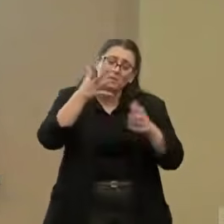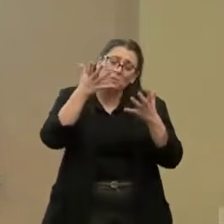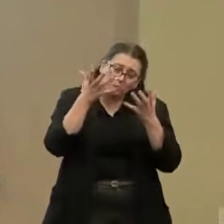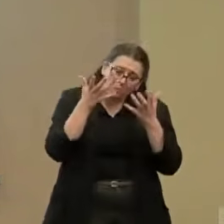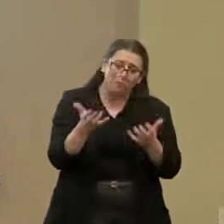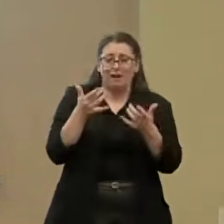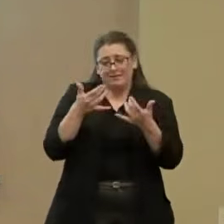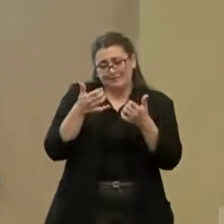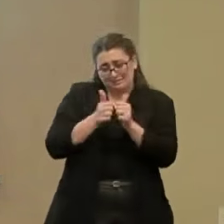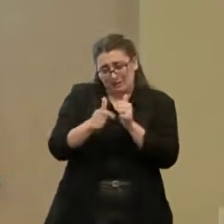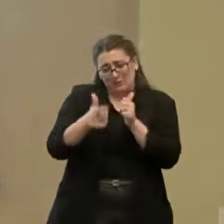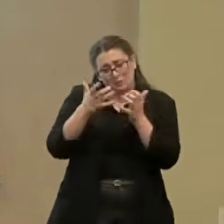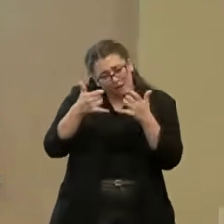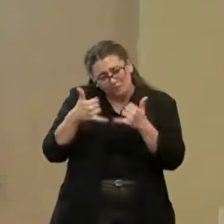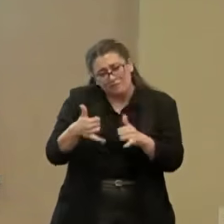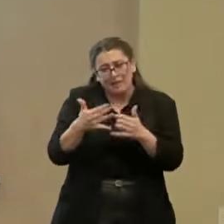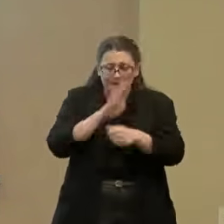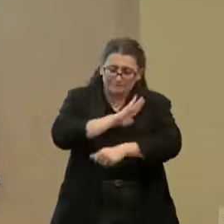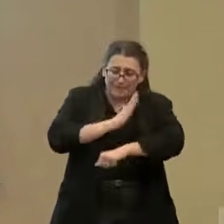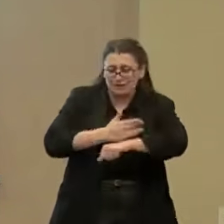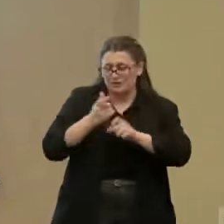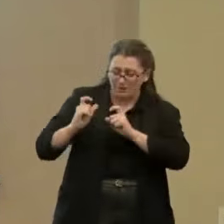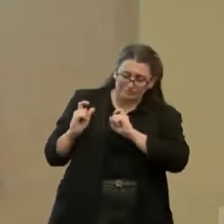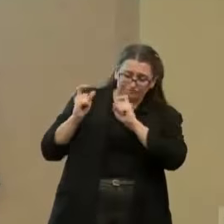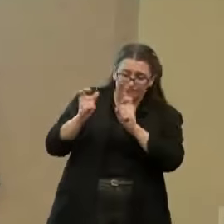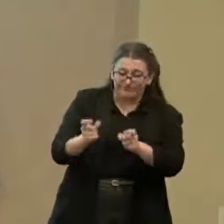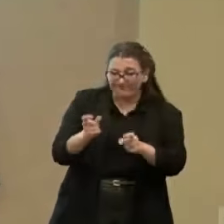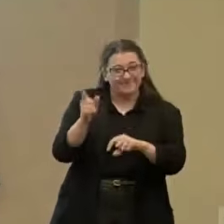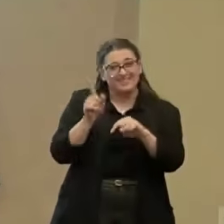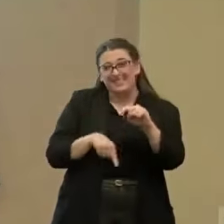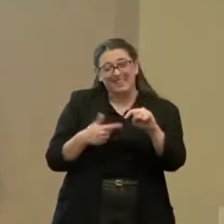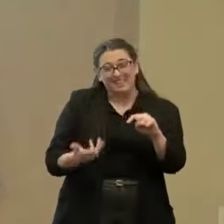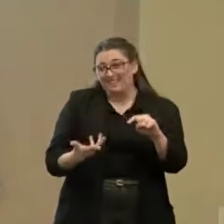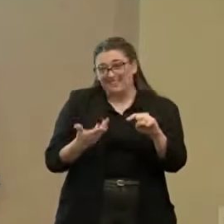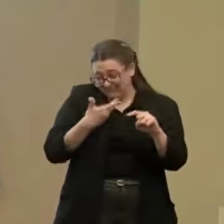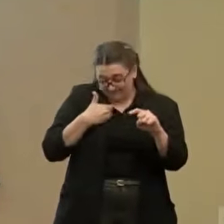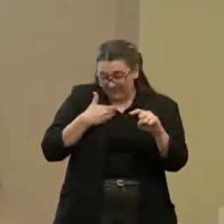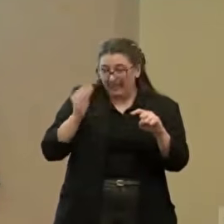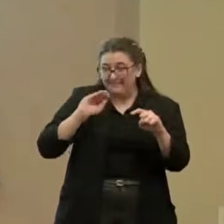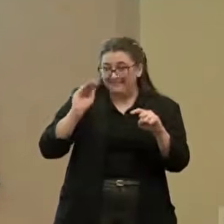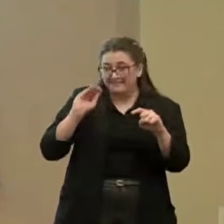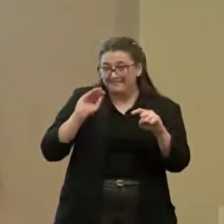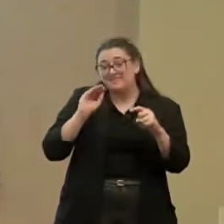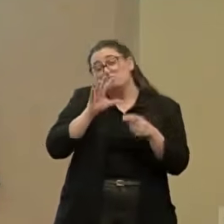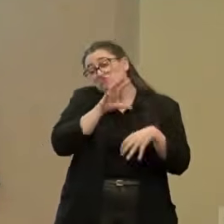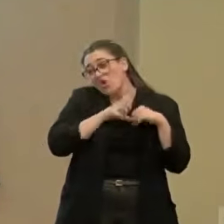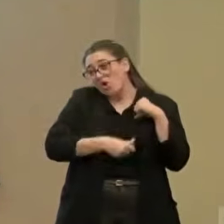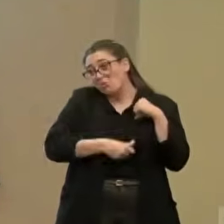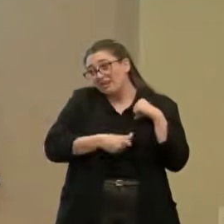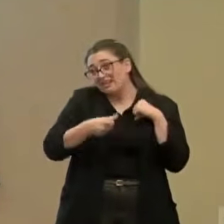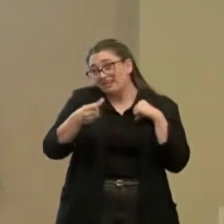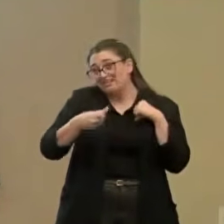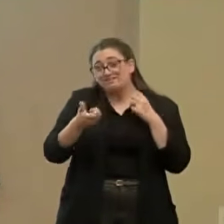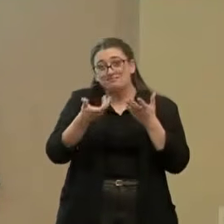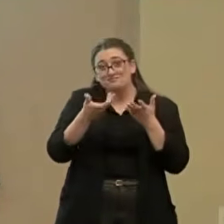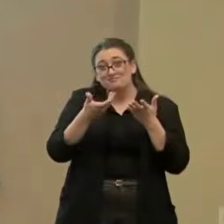you my full attention and all my energy, but I just can't. And I think that's one of the most heartbreaking things being a mom with